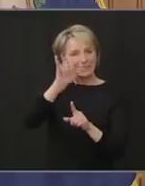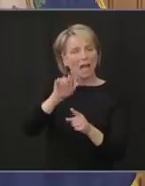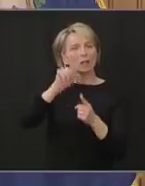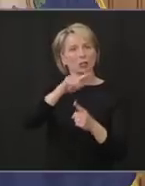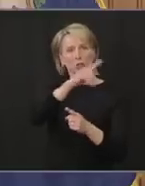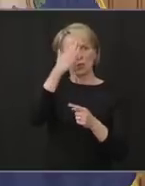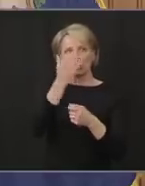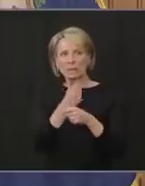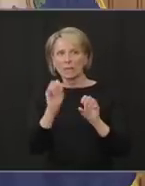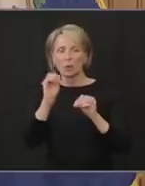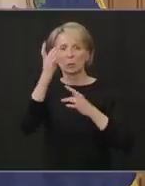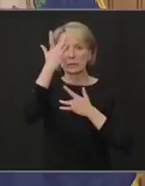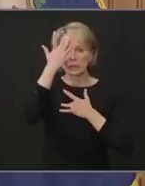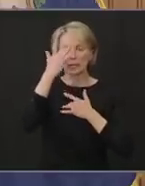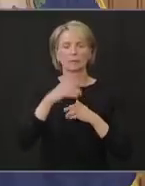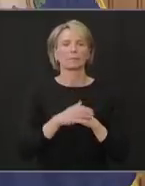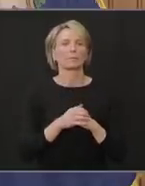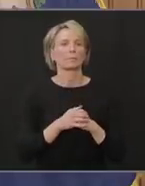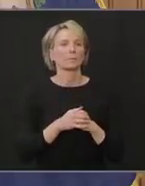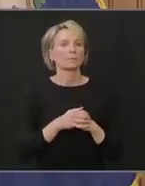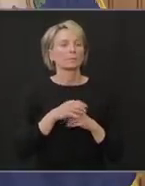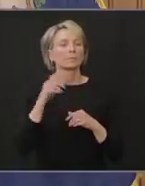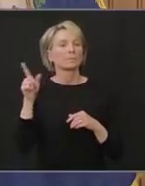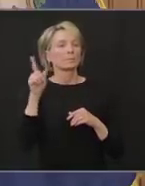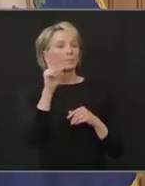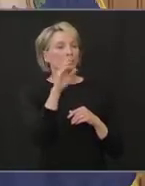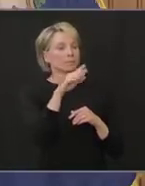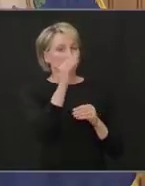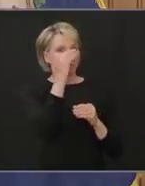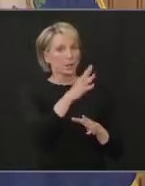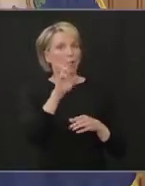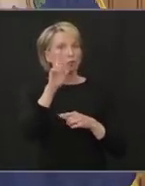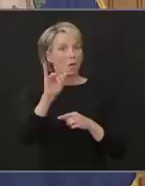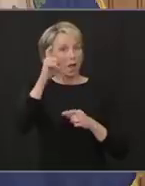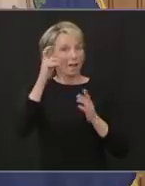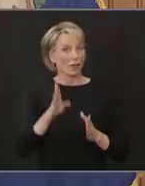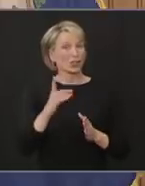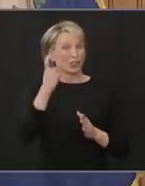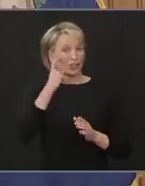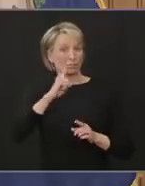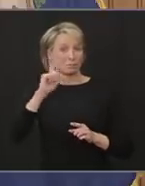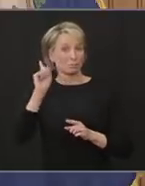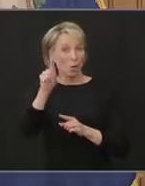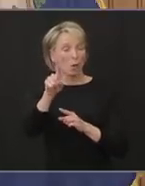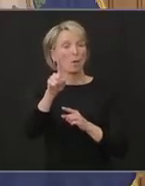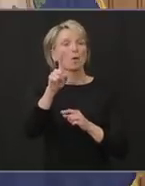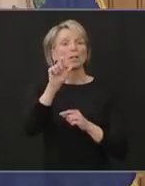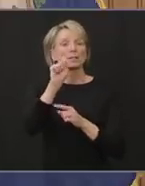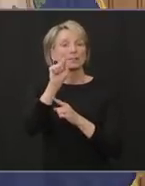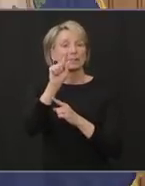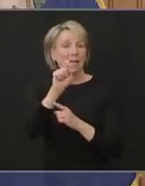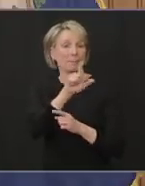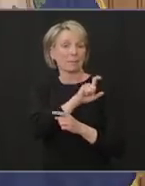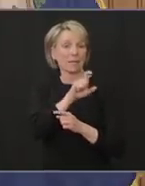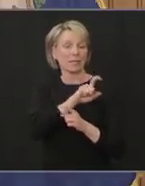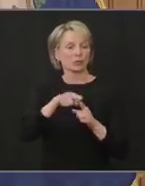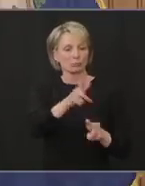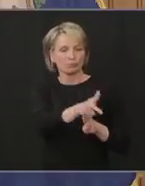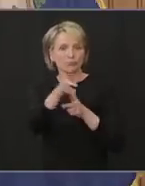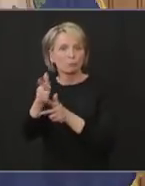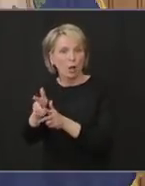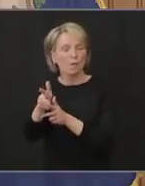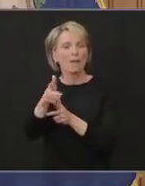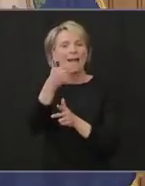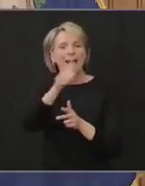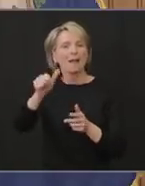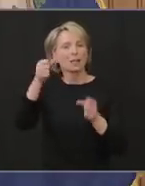Rhode Island's governor has just ordered that she's going to be ordering state troopers in Rhode Island to pull over cars with New York license plates. Are we talking